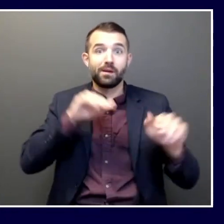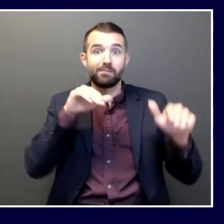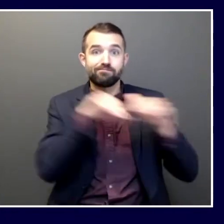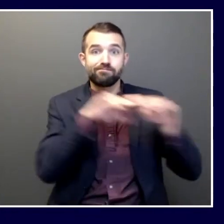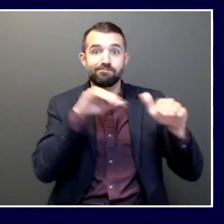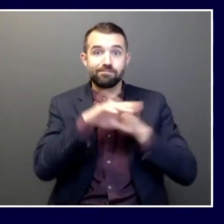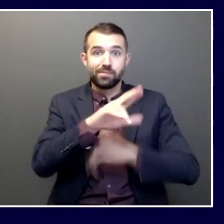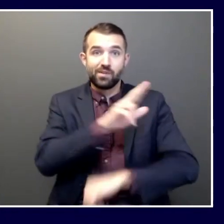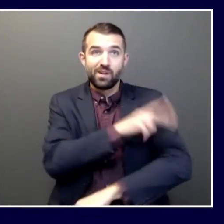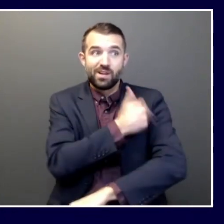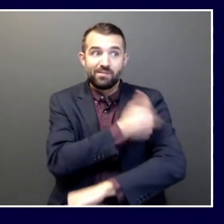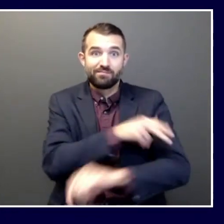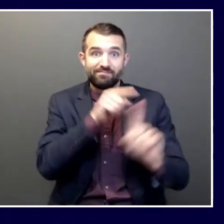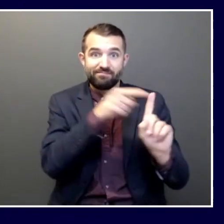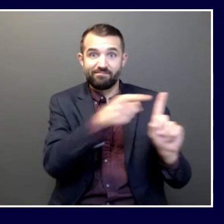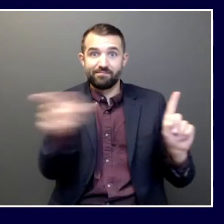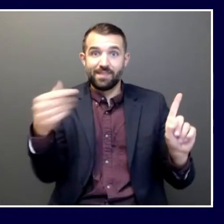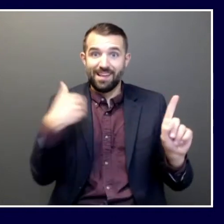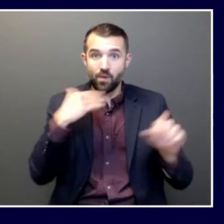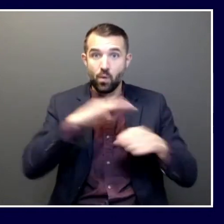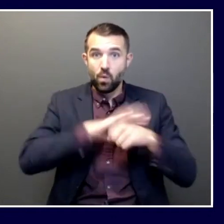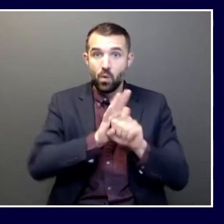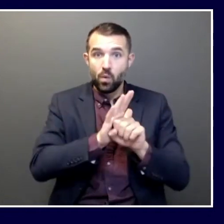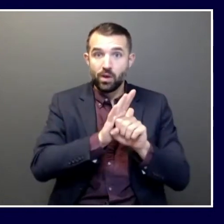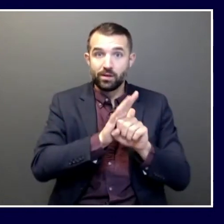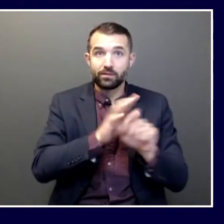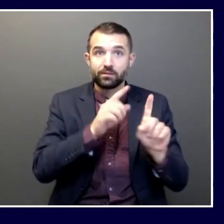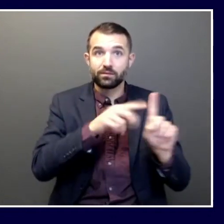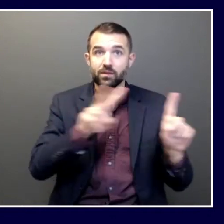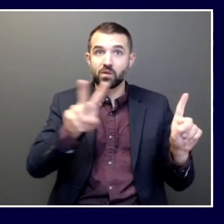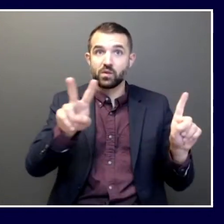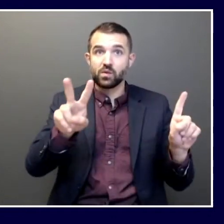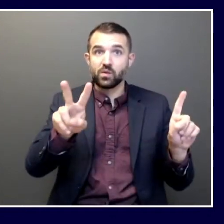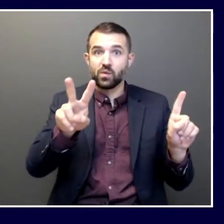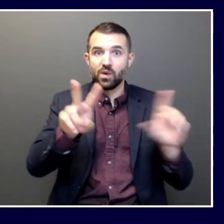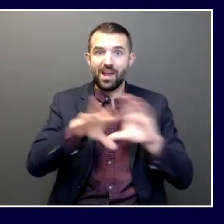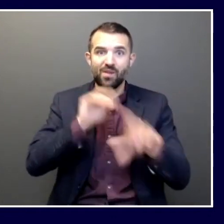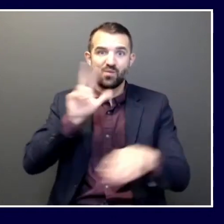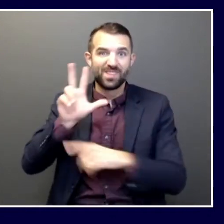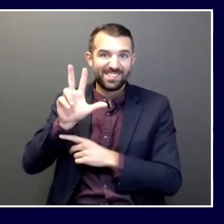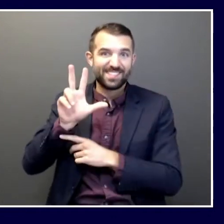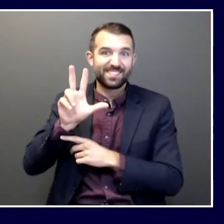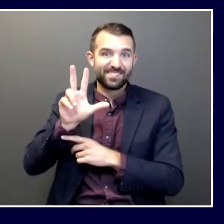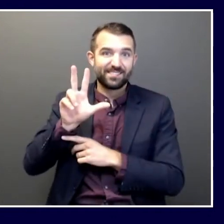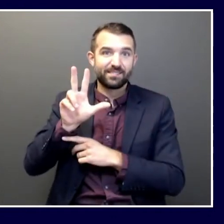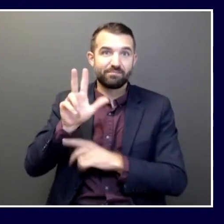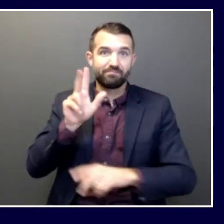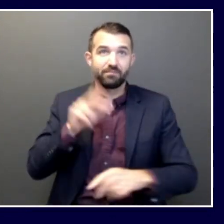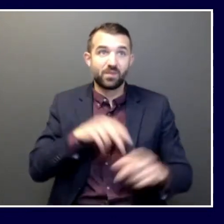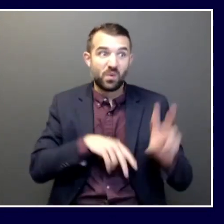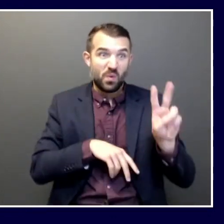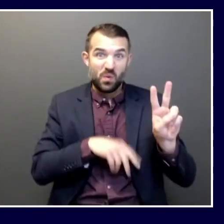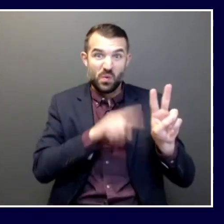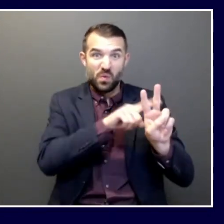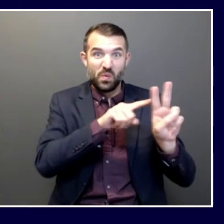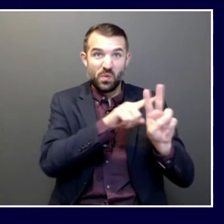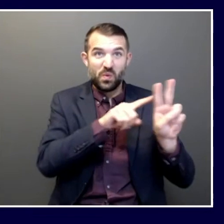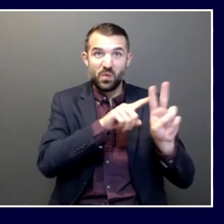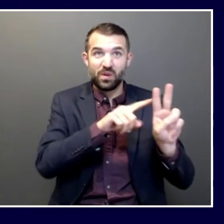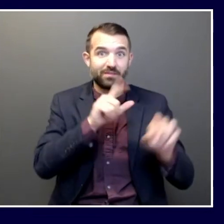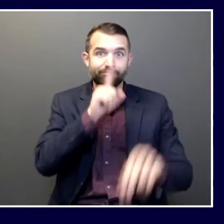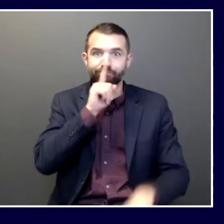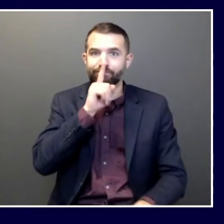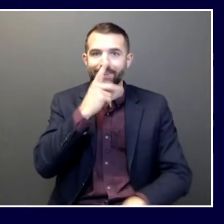vaccinated. In terms of testing, our 7-day average PCR positivity